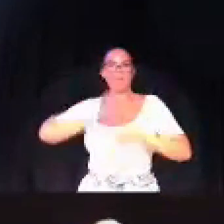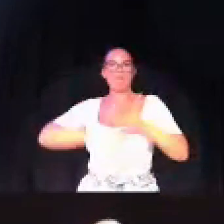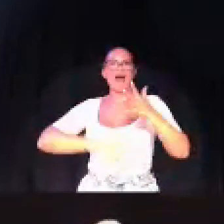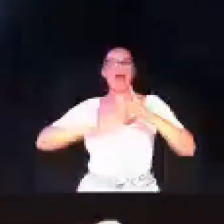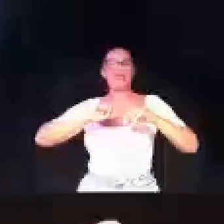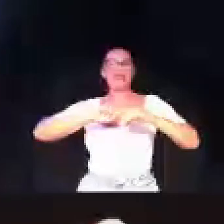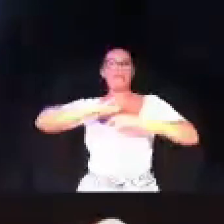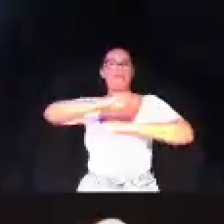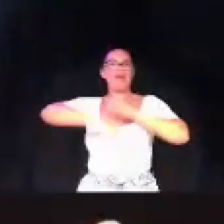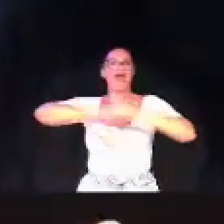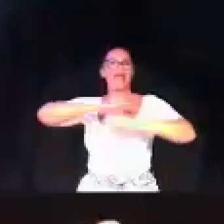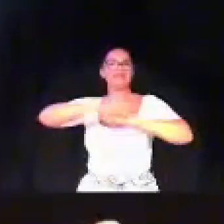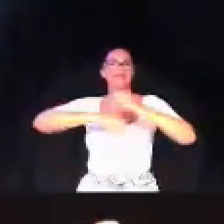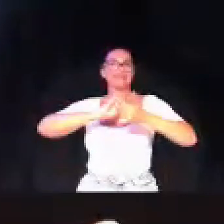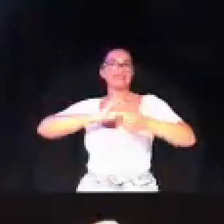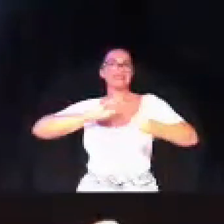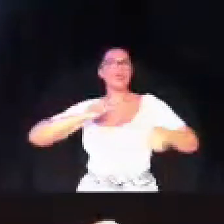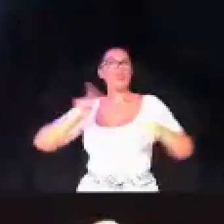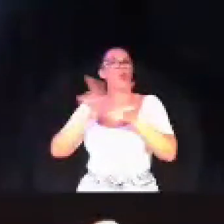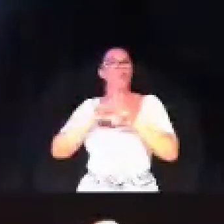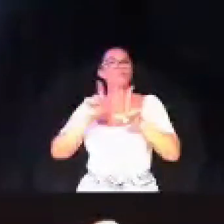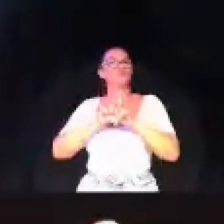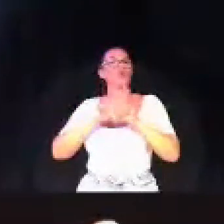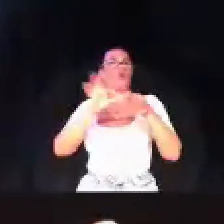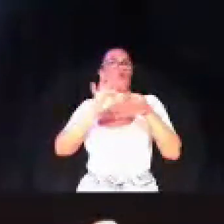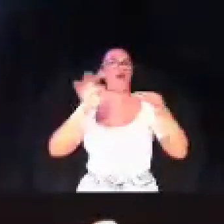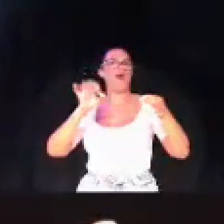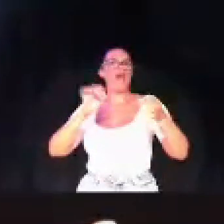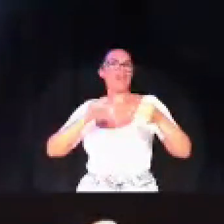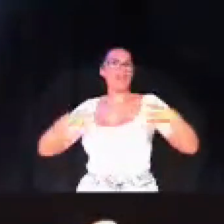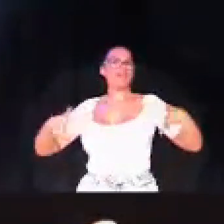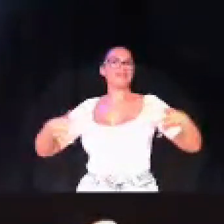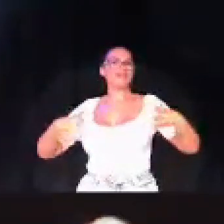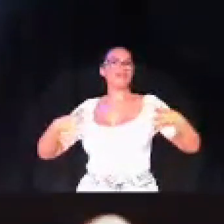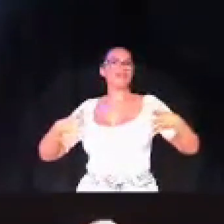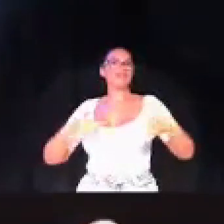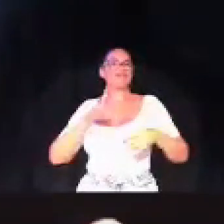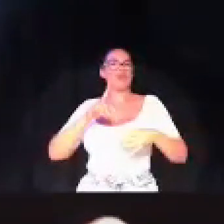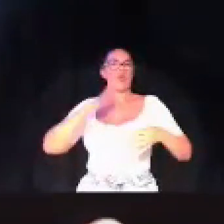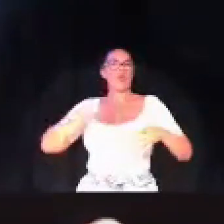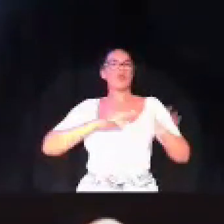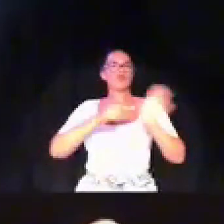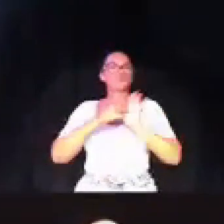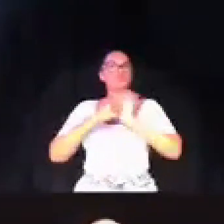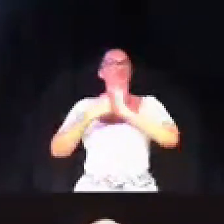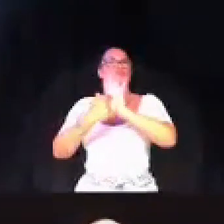And it can all be wireless as well. But we foolishly chose to do all of this instead.